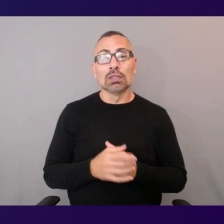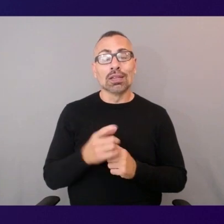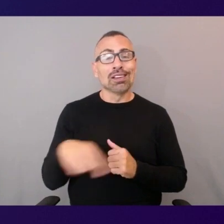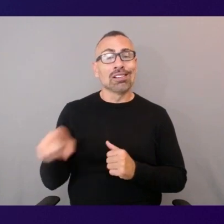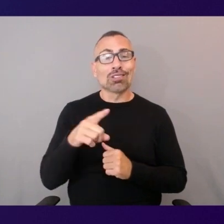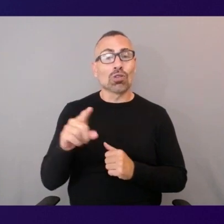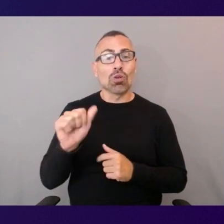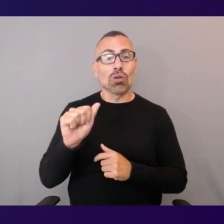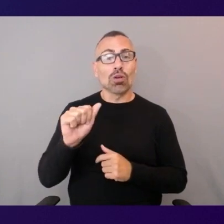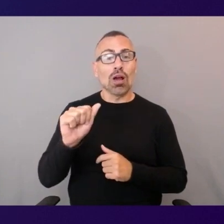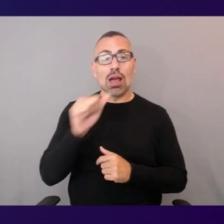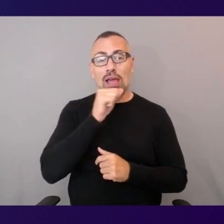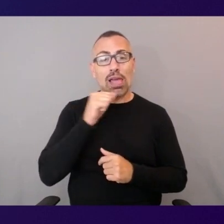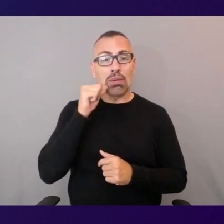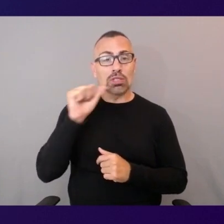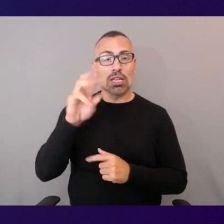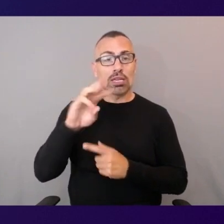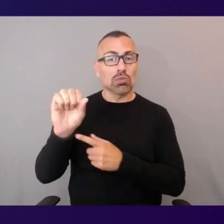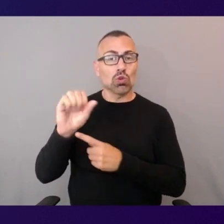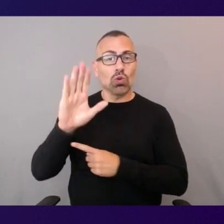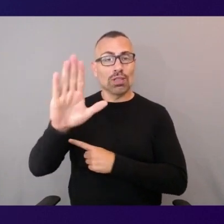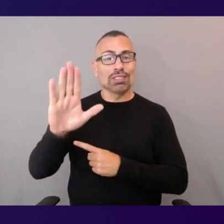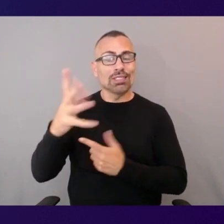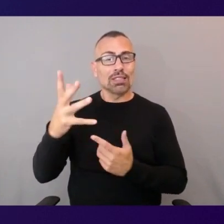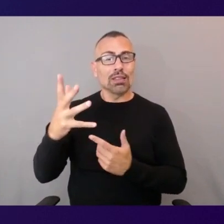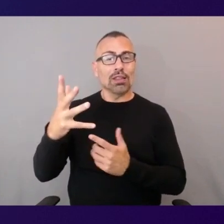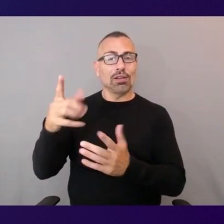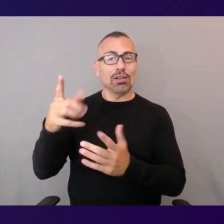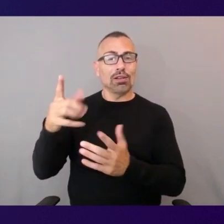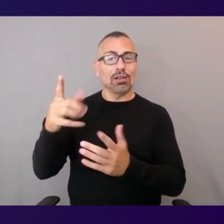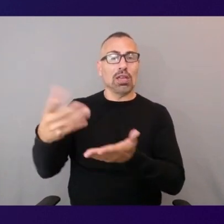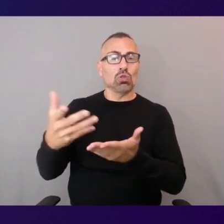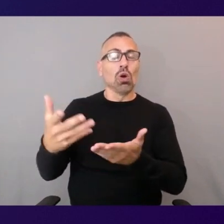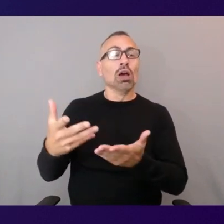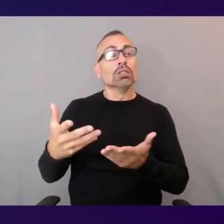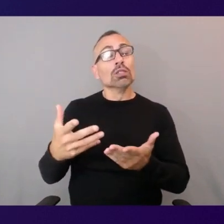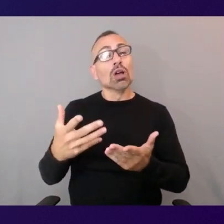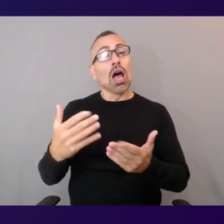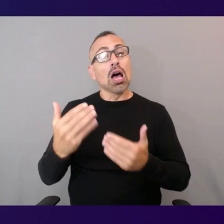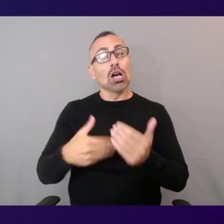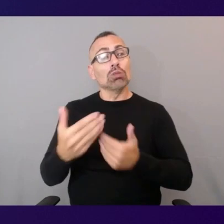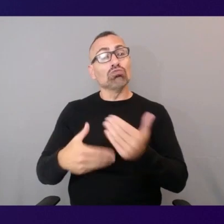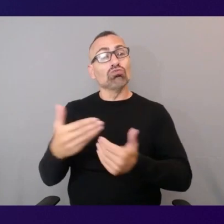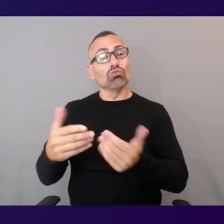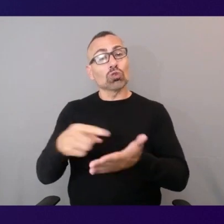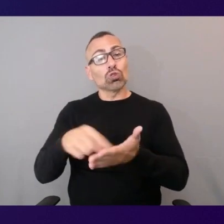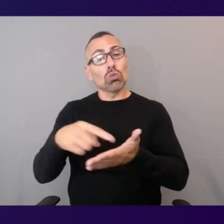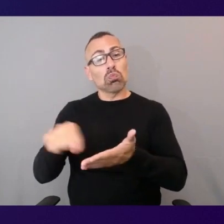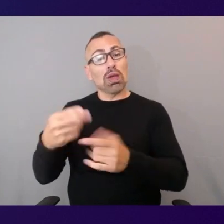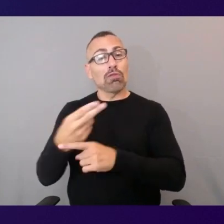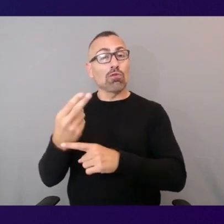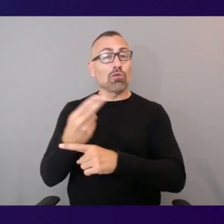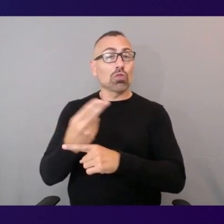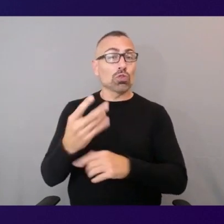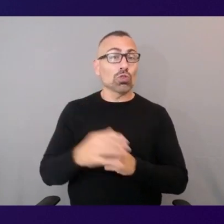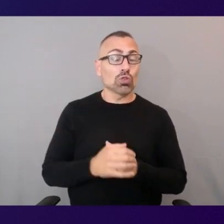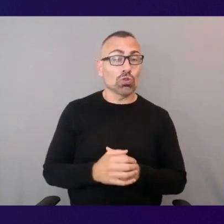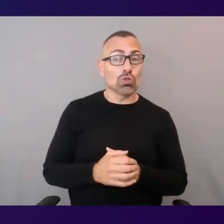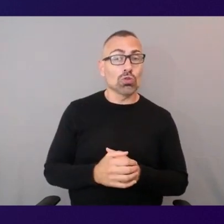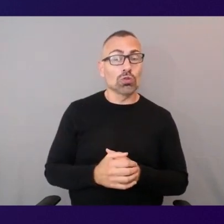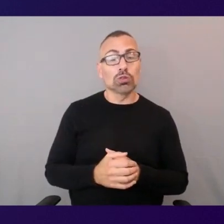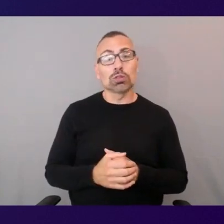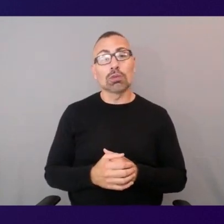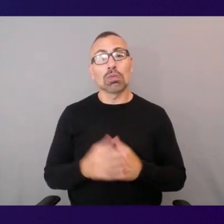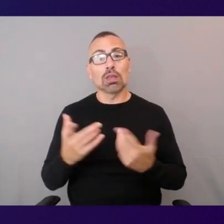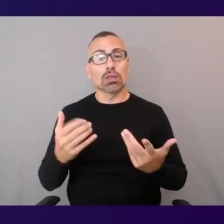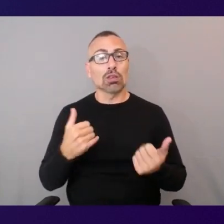model, the fixed rate monthly price if that works for your business model there for your customers, as well as a kind of hibernate start-stop